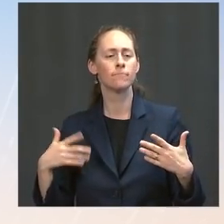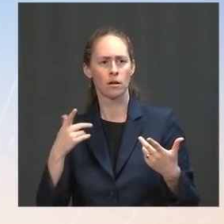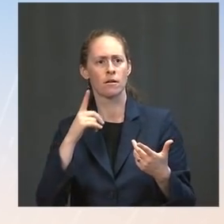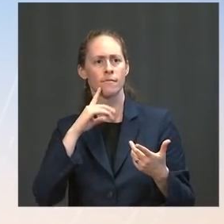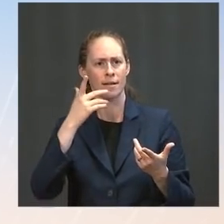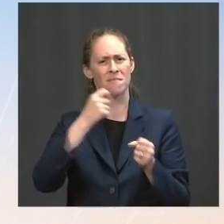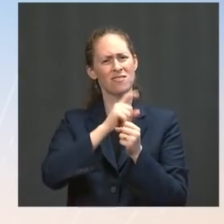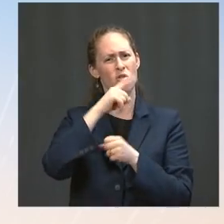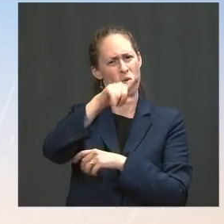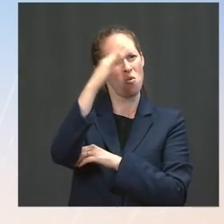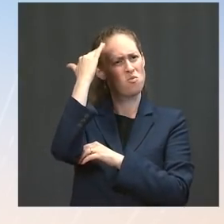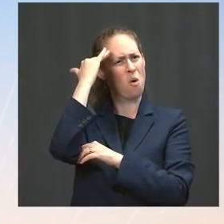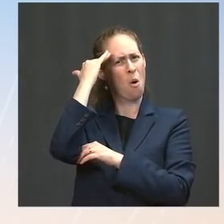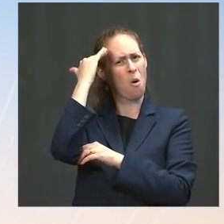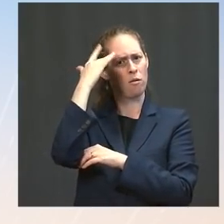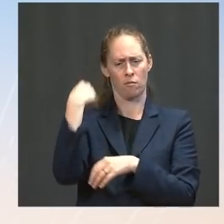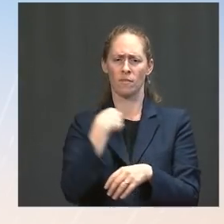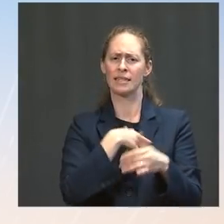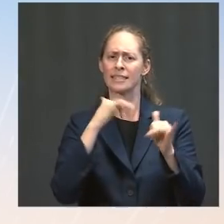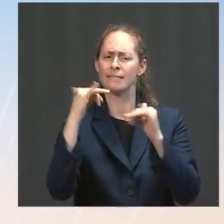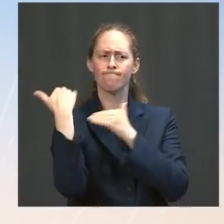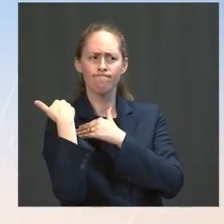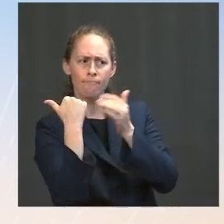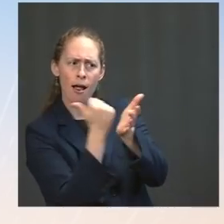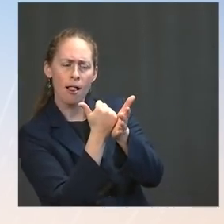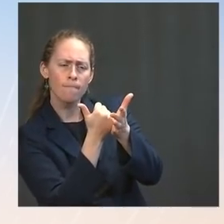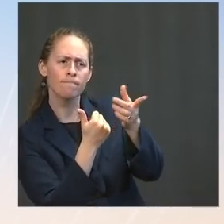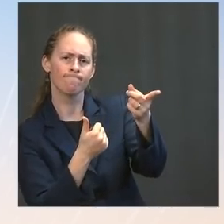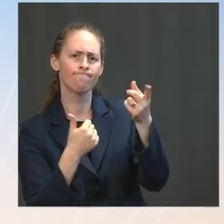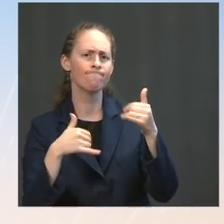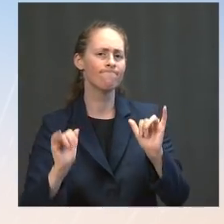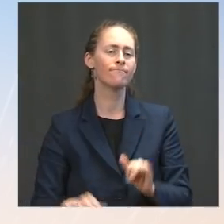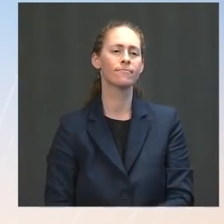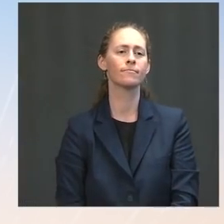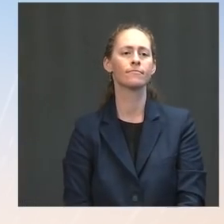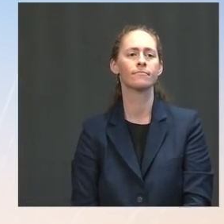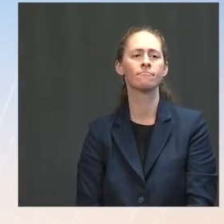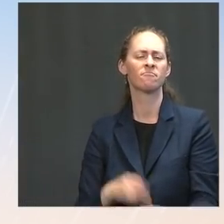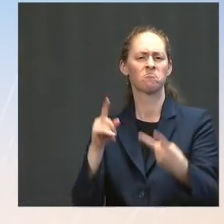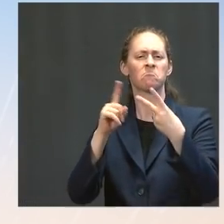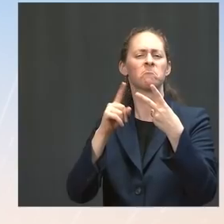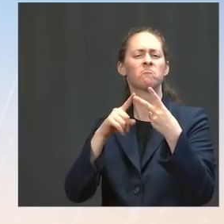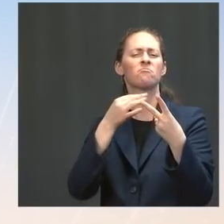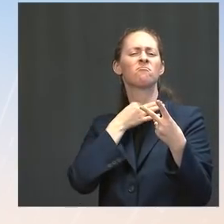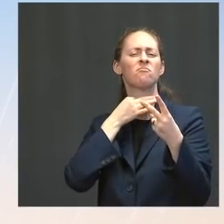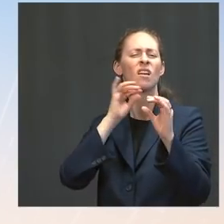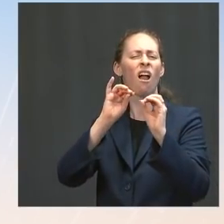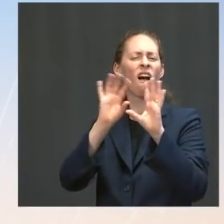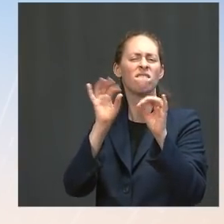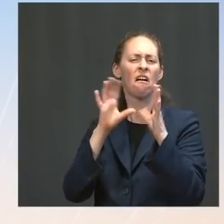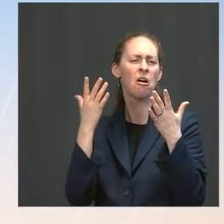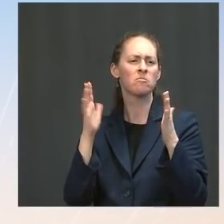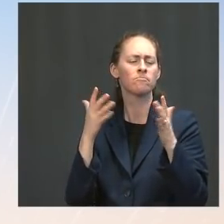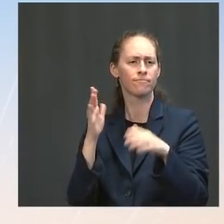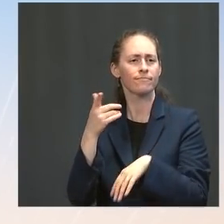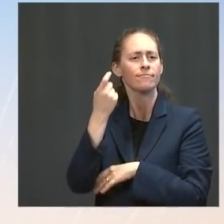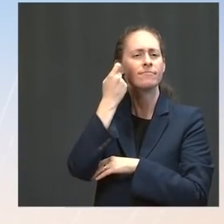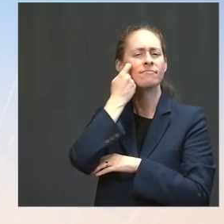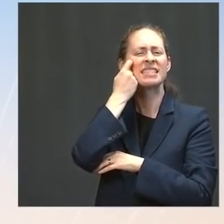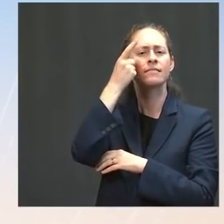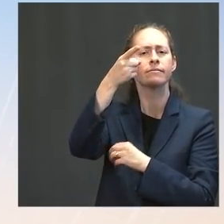origin, but is there any scenario where President Biden would be satisfied with an inconclusive result about